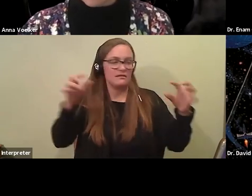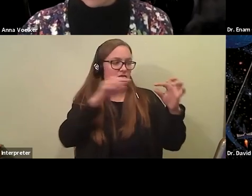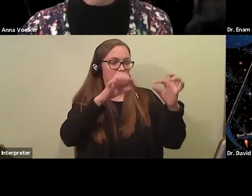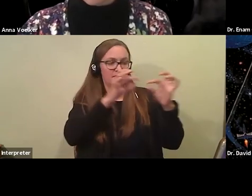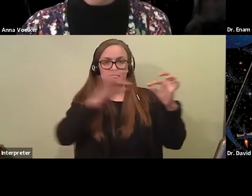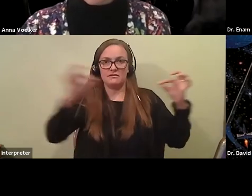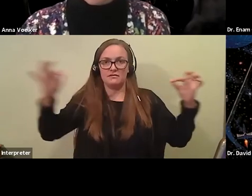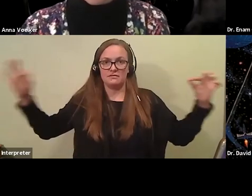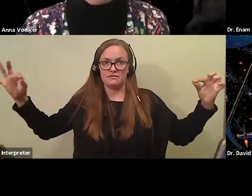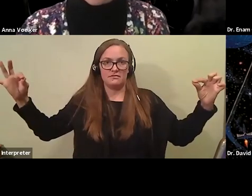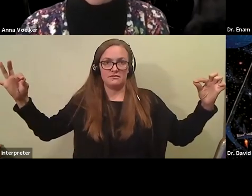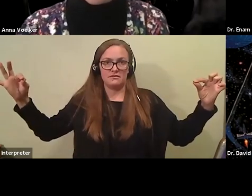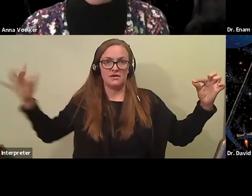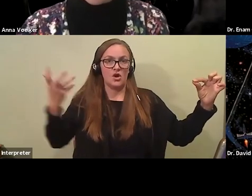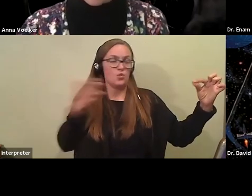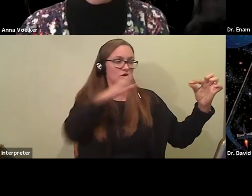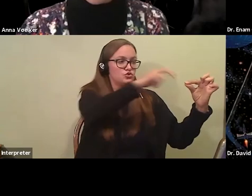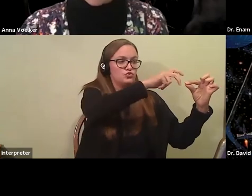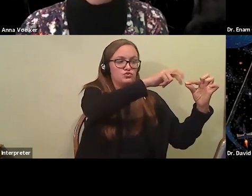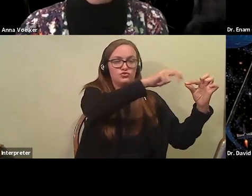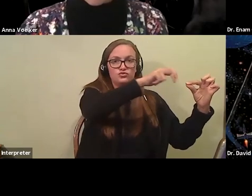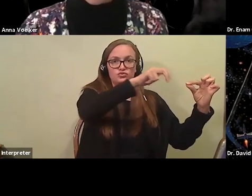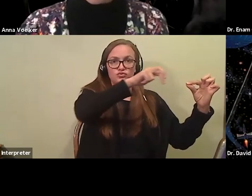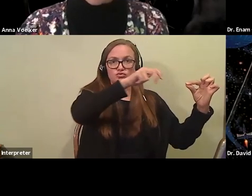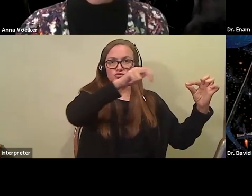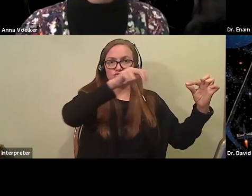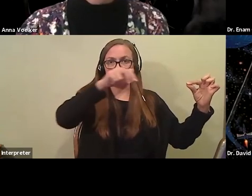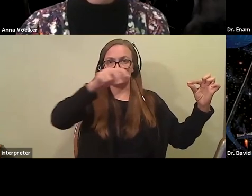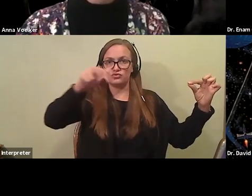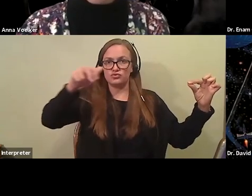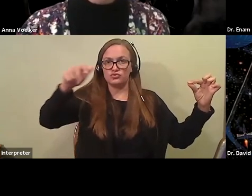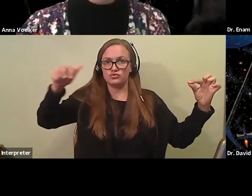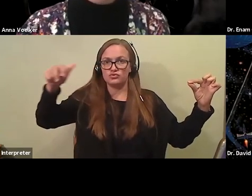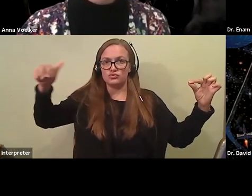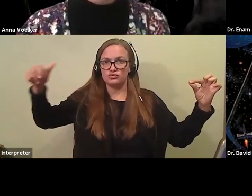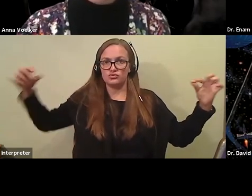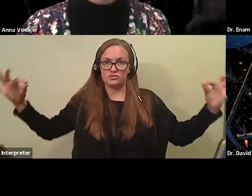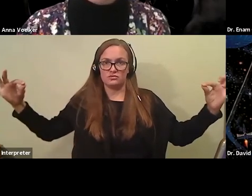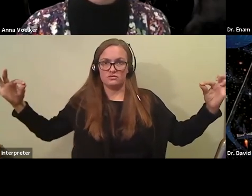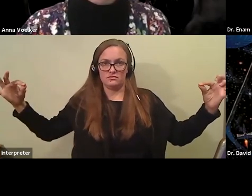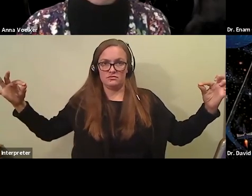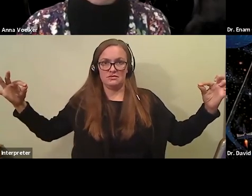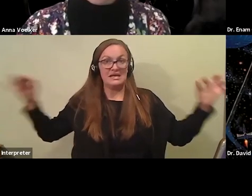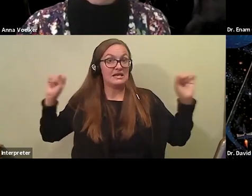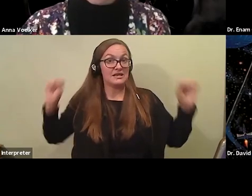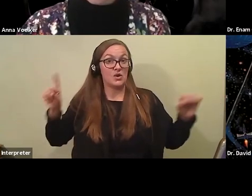it has to go along the ribbon, it can only travel at the speed of ant. And let's face it, even